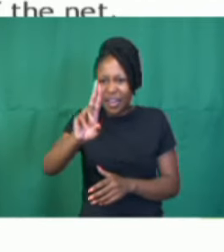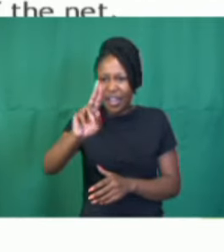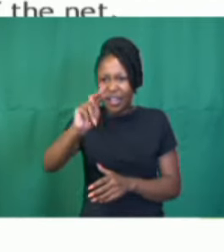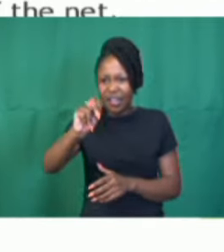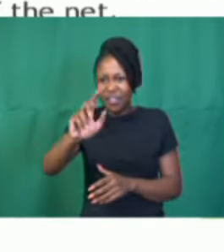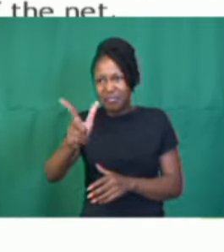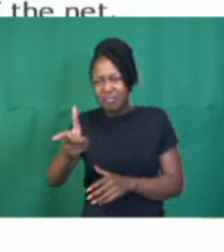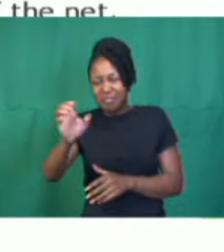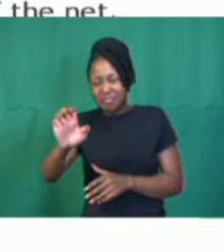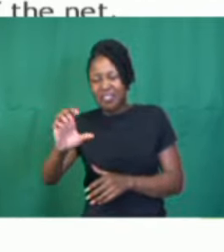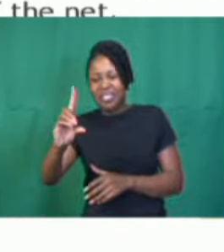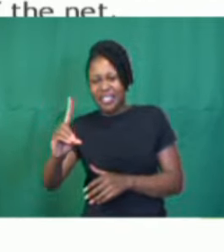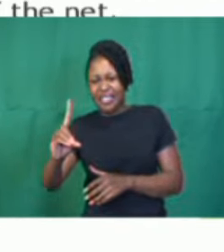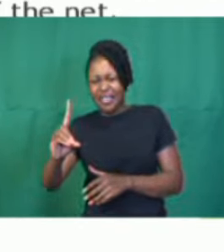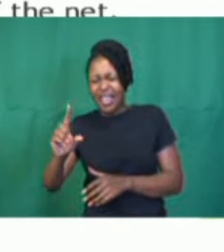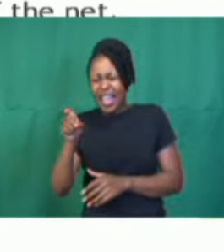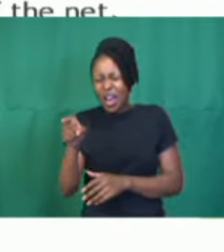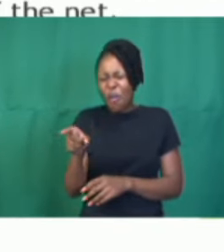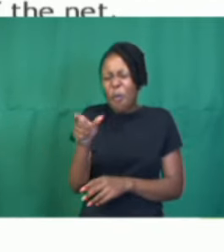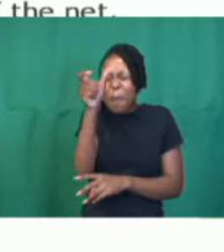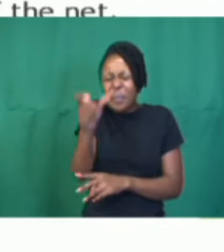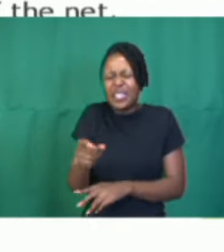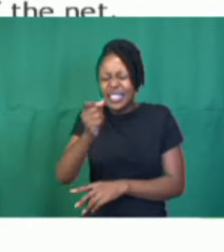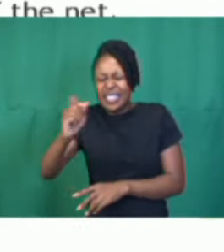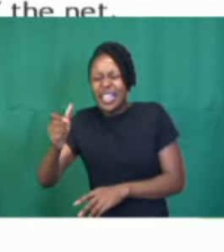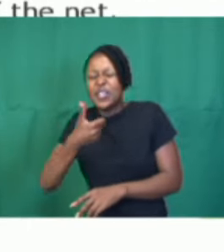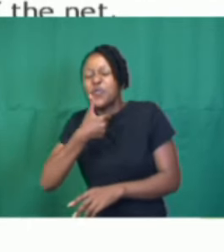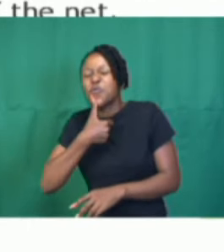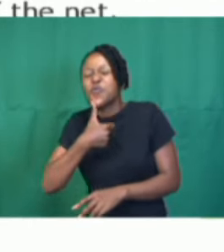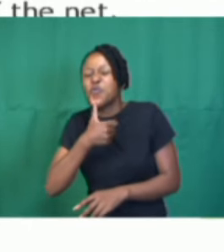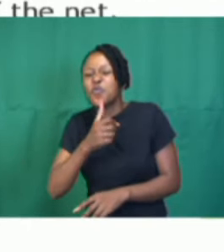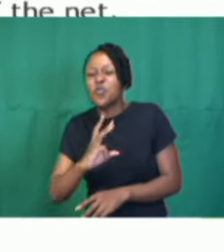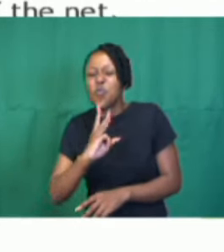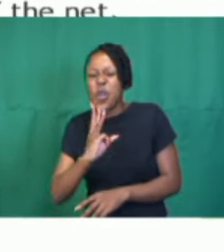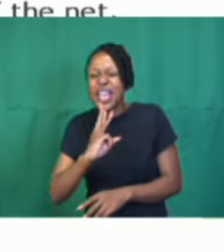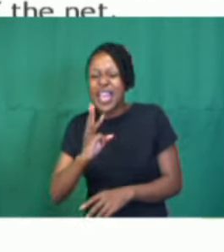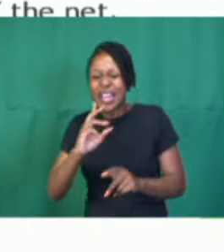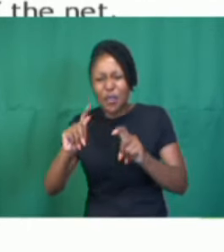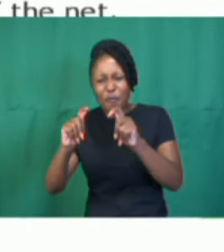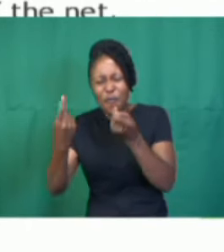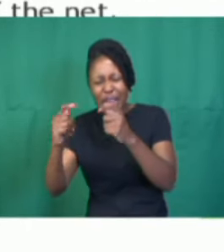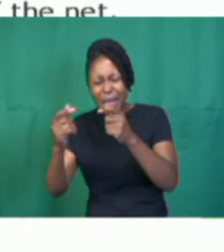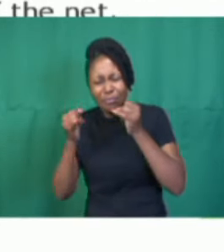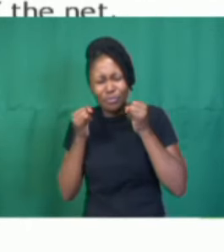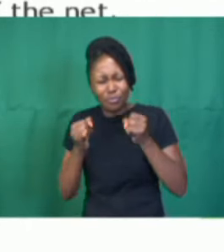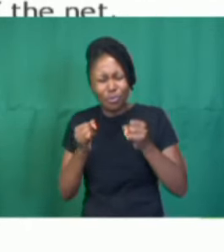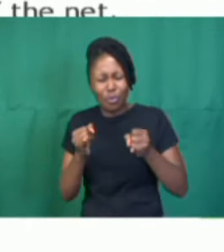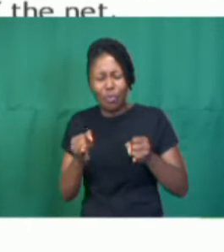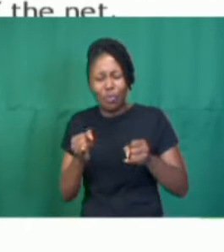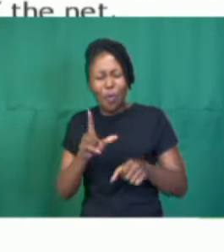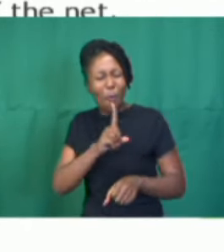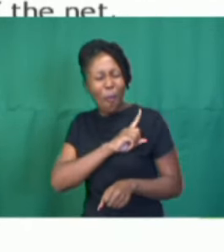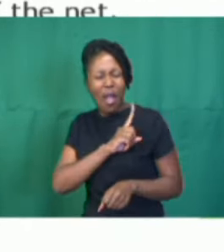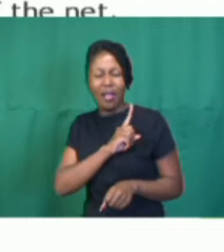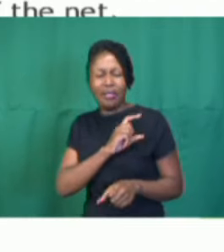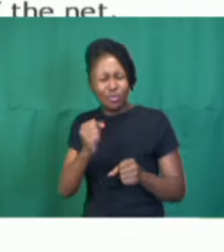I moved. But he decided to use this strong verb for a certain effect, to